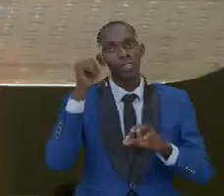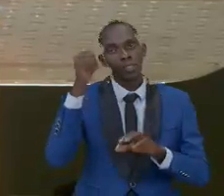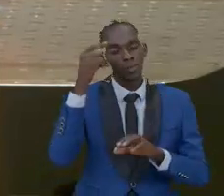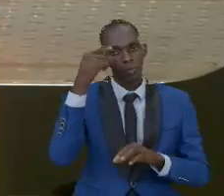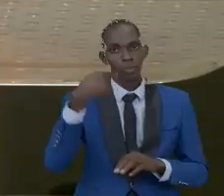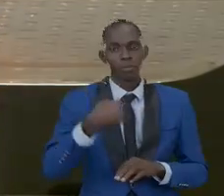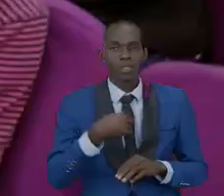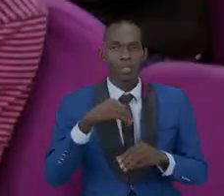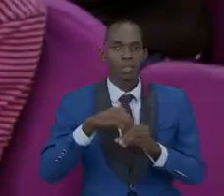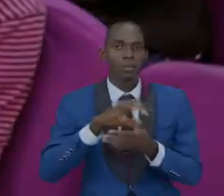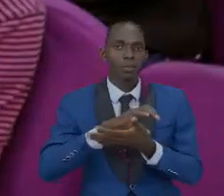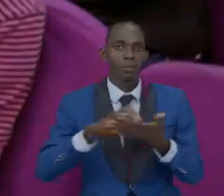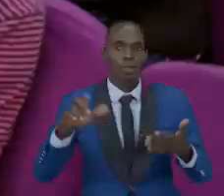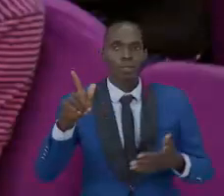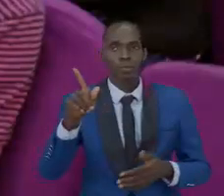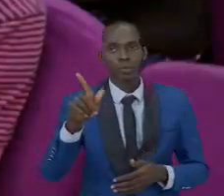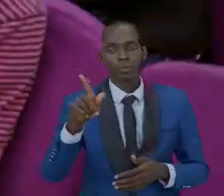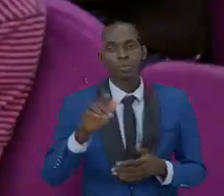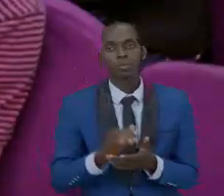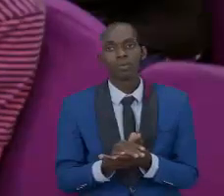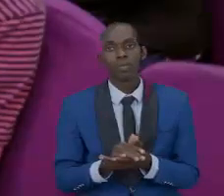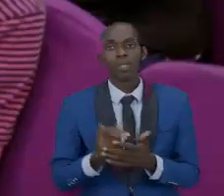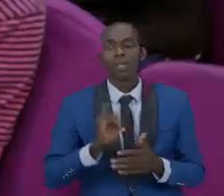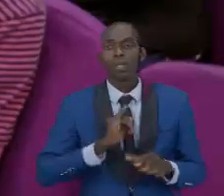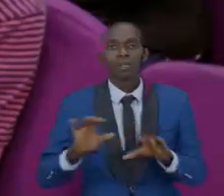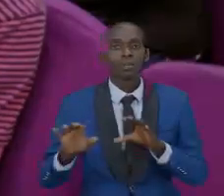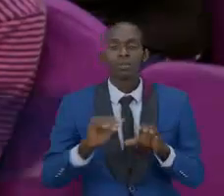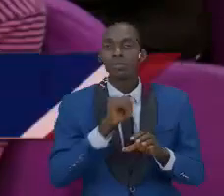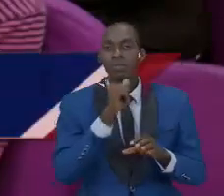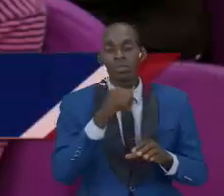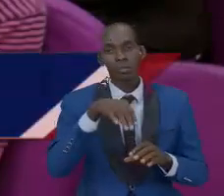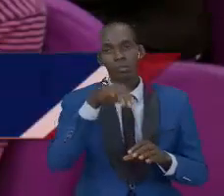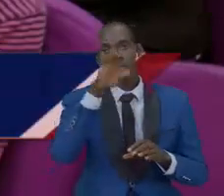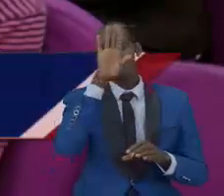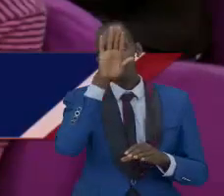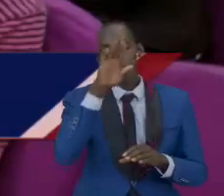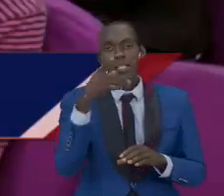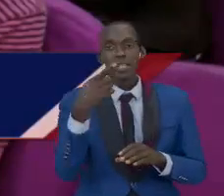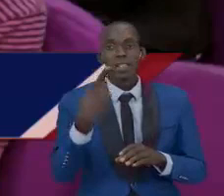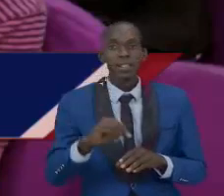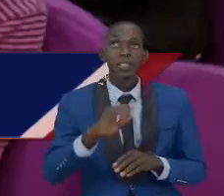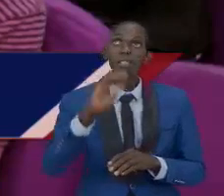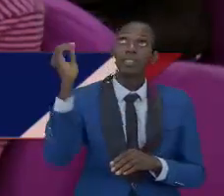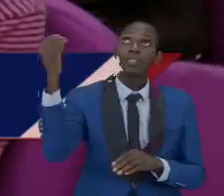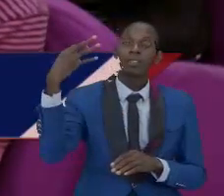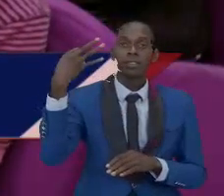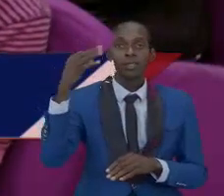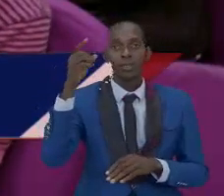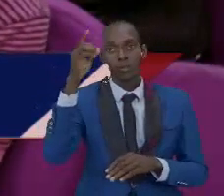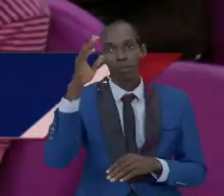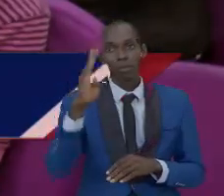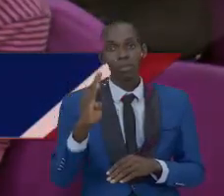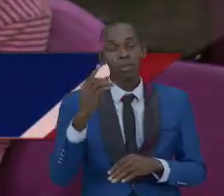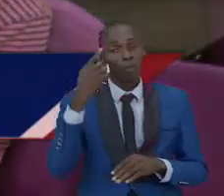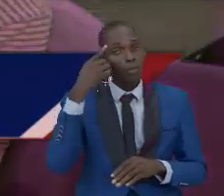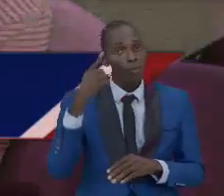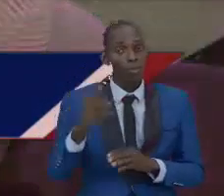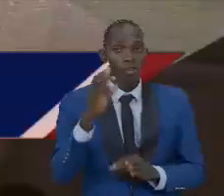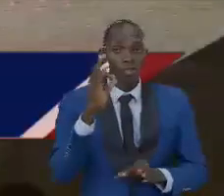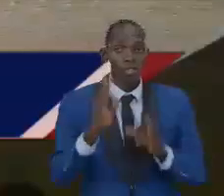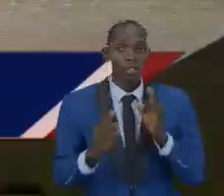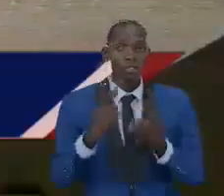verse 21. I do not frustrate the grace of God for if